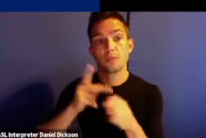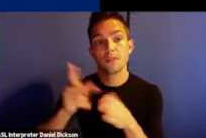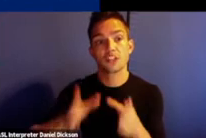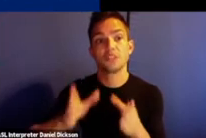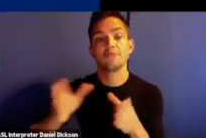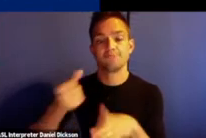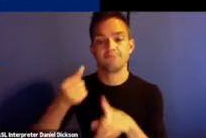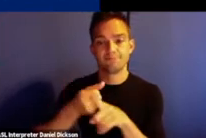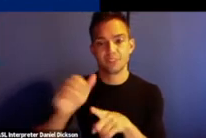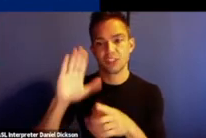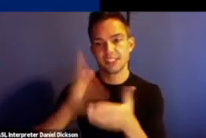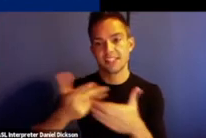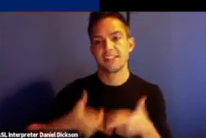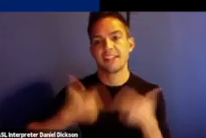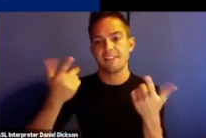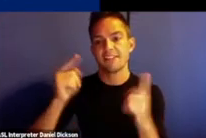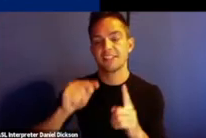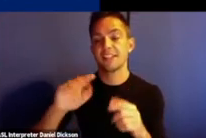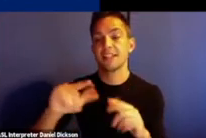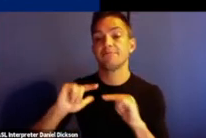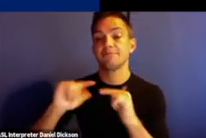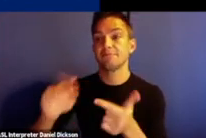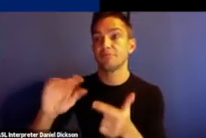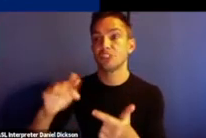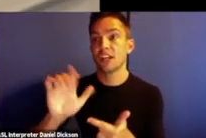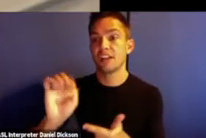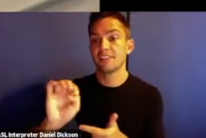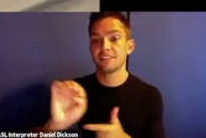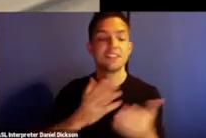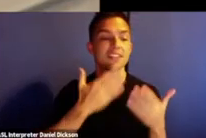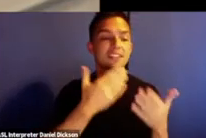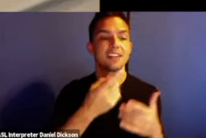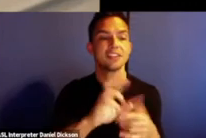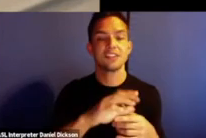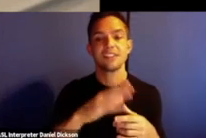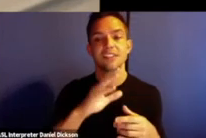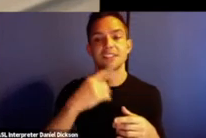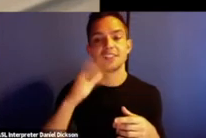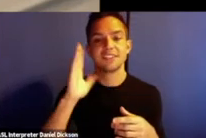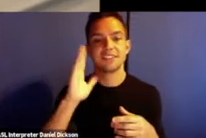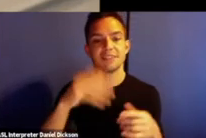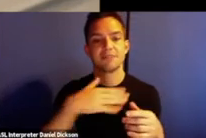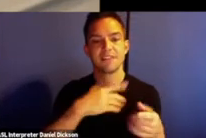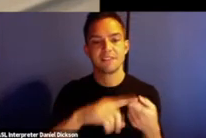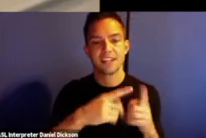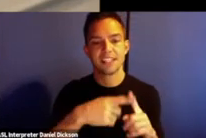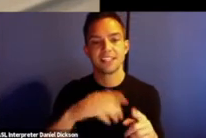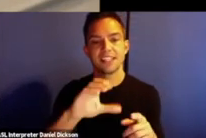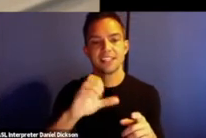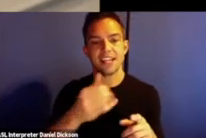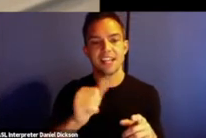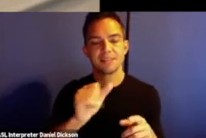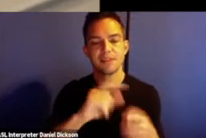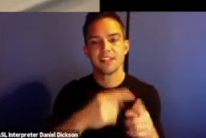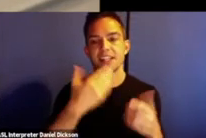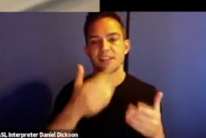has impacted her son's life. Michelle. Thank you, Dr. Sejas, my friend. Thank you for having me on